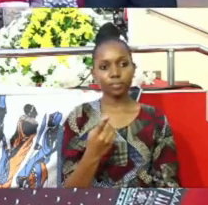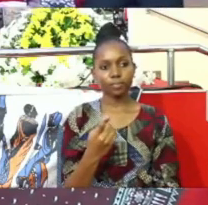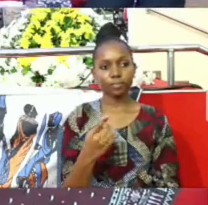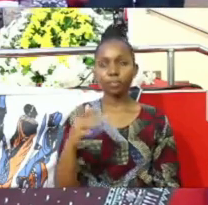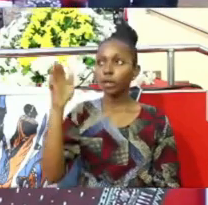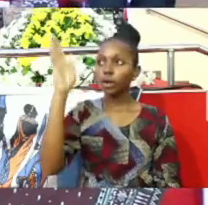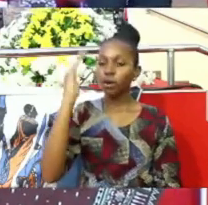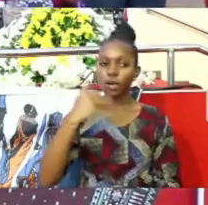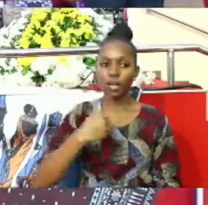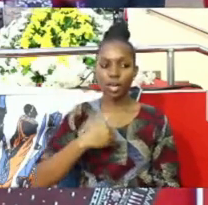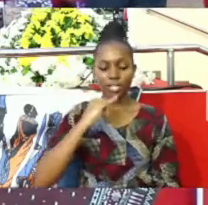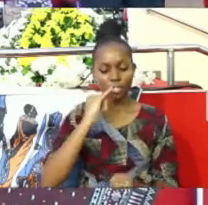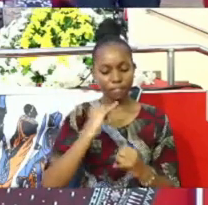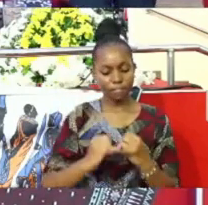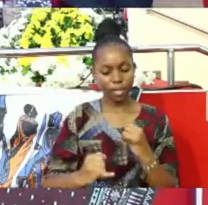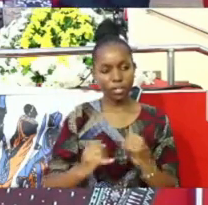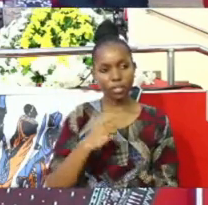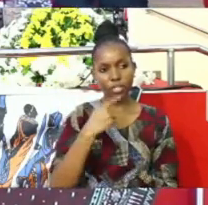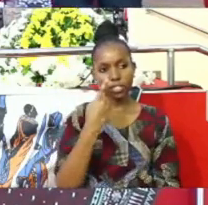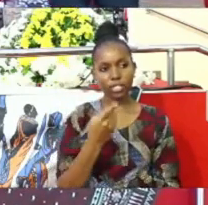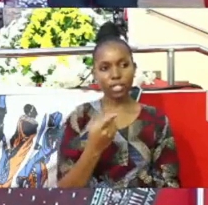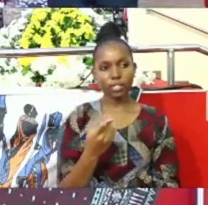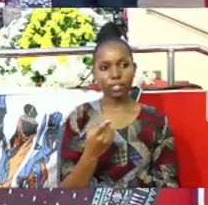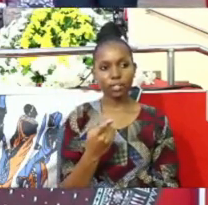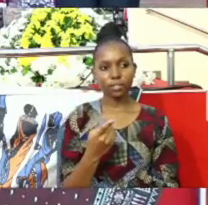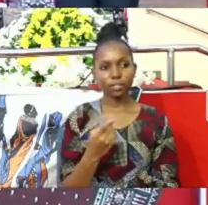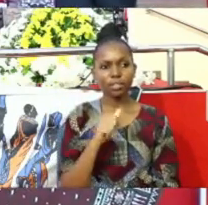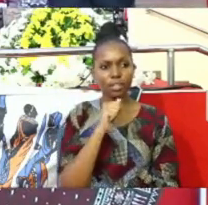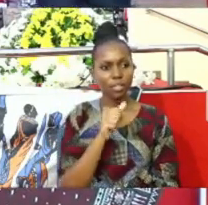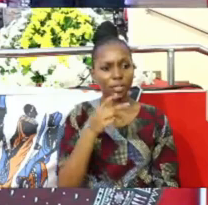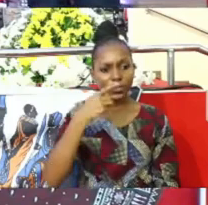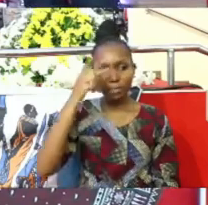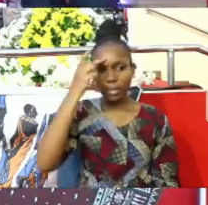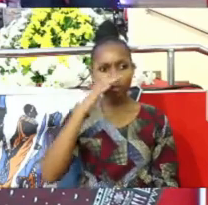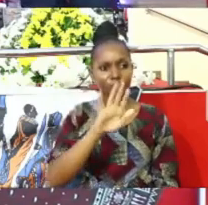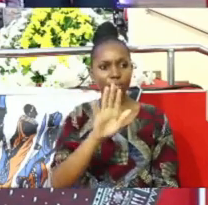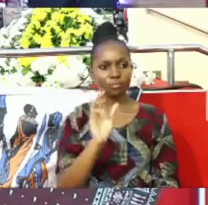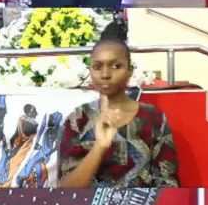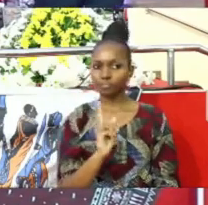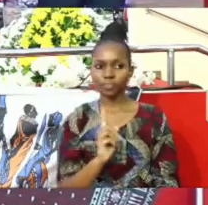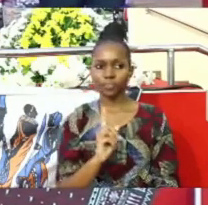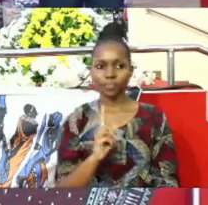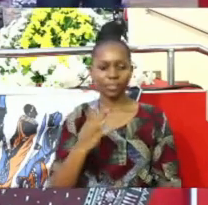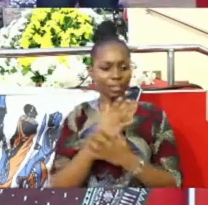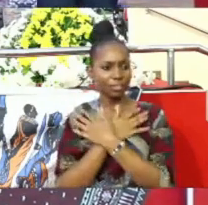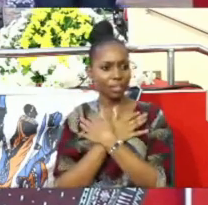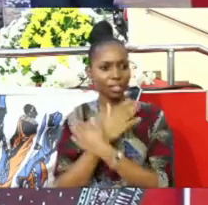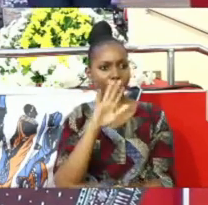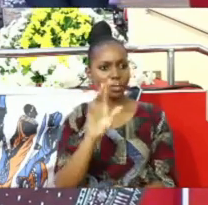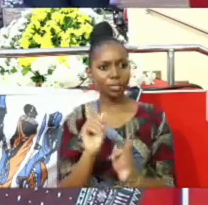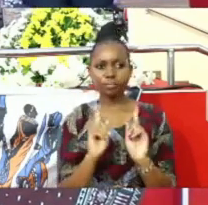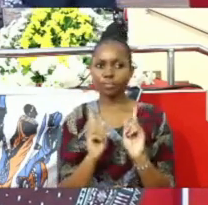has the final say. Usemi wa mwisho uko na Mungu. Not your parents. Sio mzazi. Not your friends. Sio rafiki. Not even